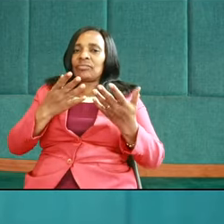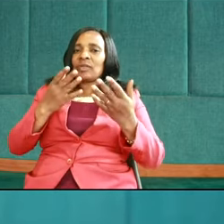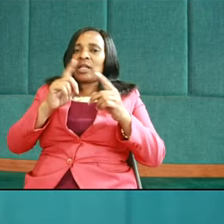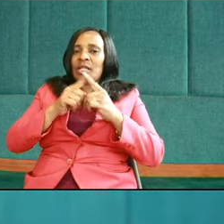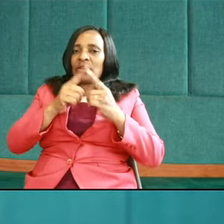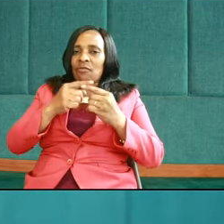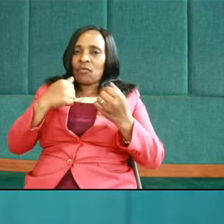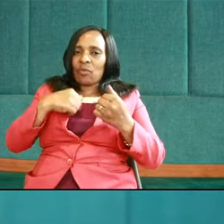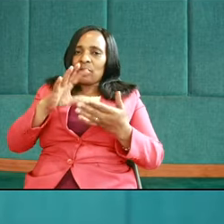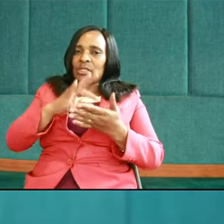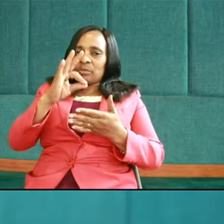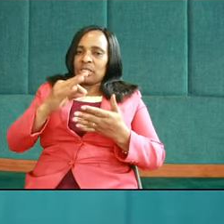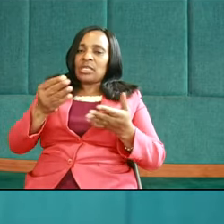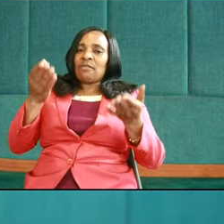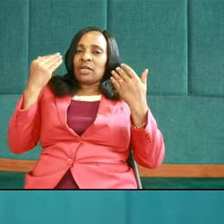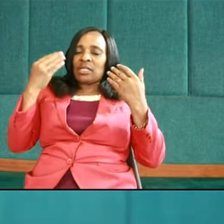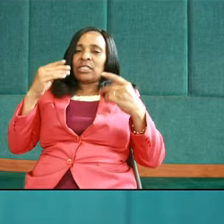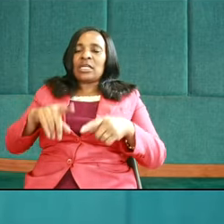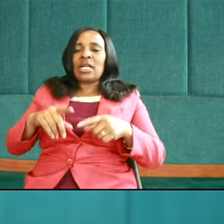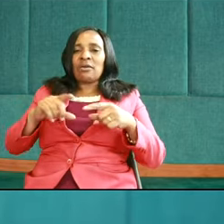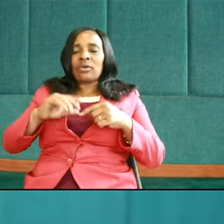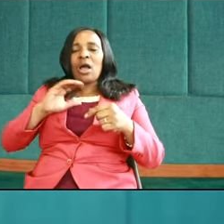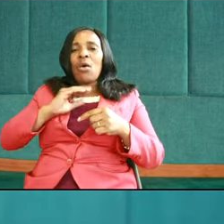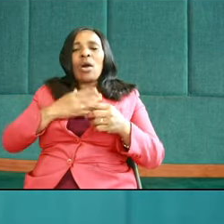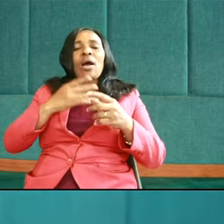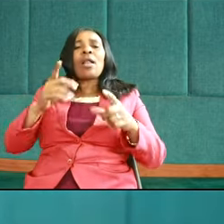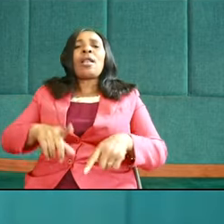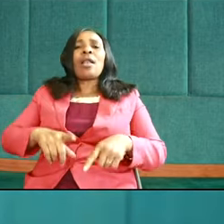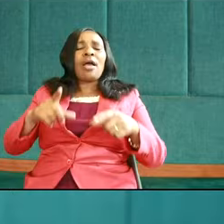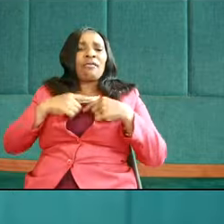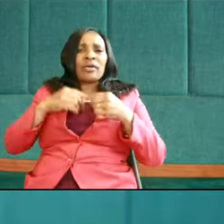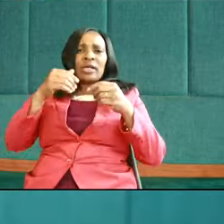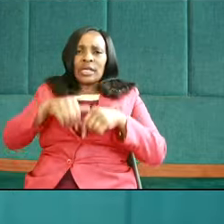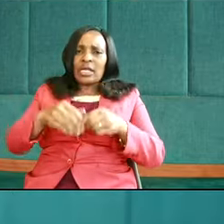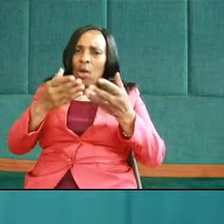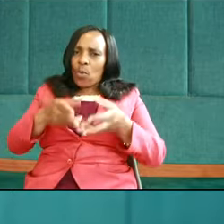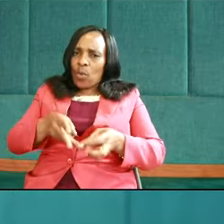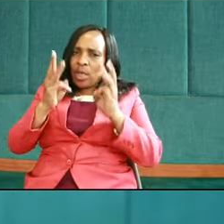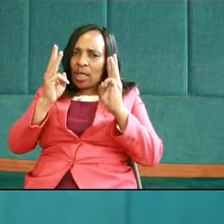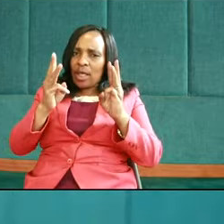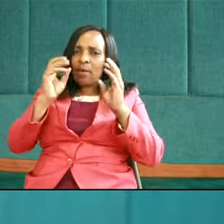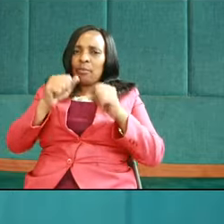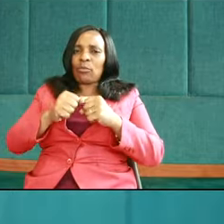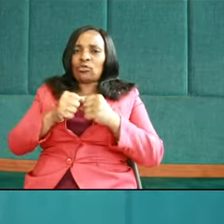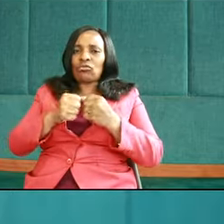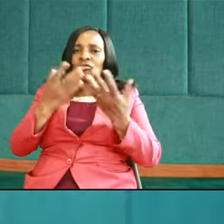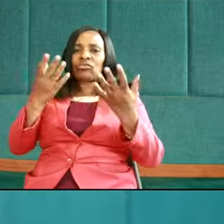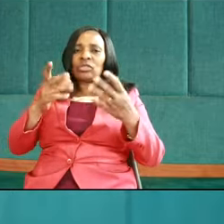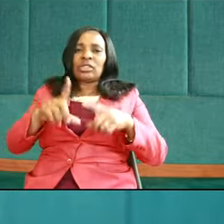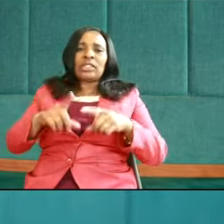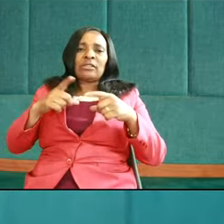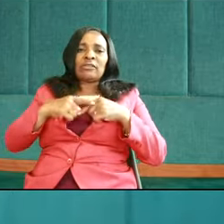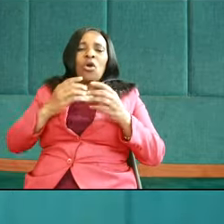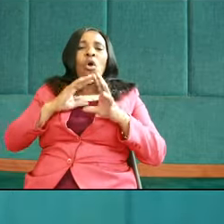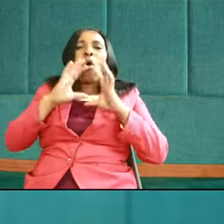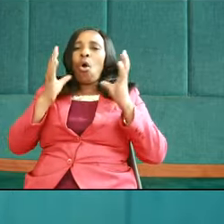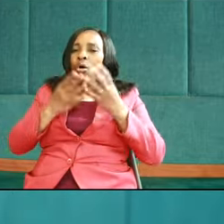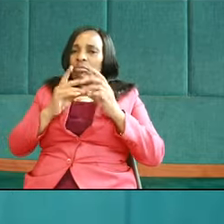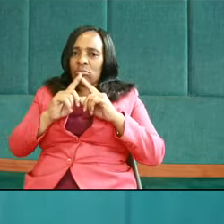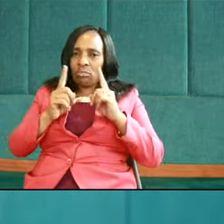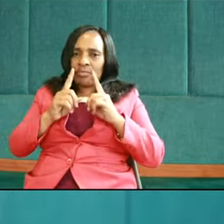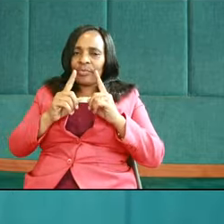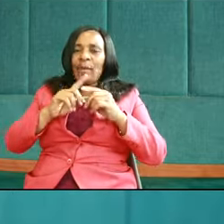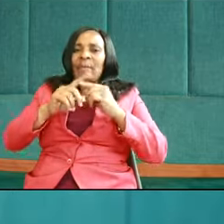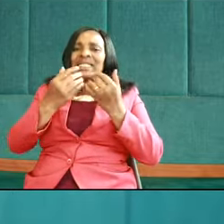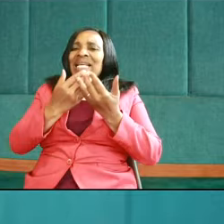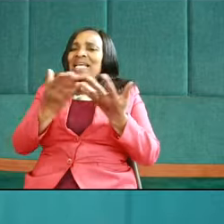I think it definitely puts our lives at, in a sense of, we can write our own script. Mm-hmm. Not entirely, but every